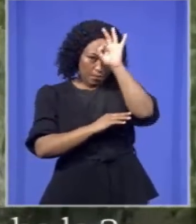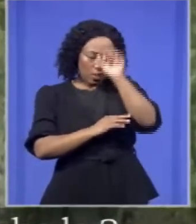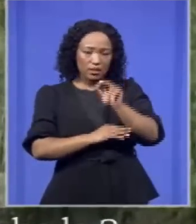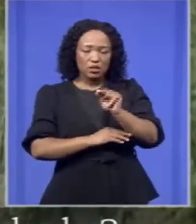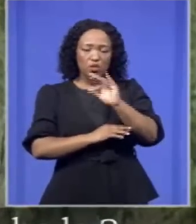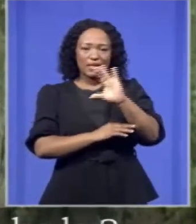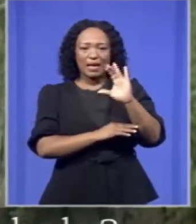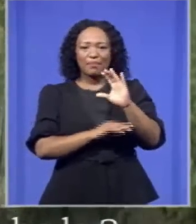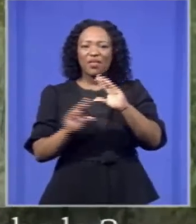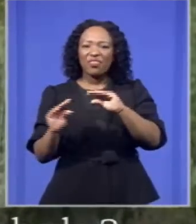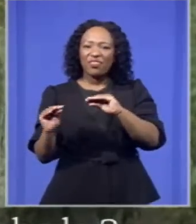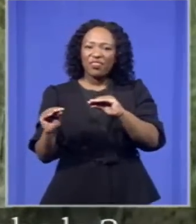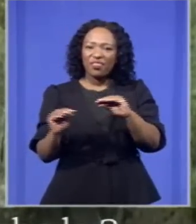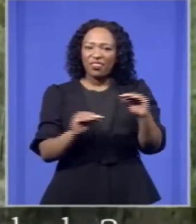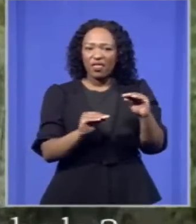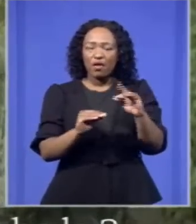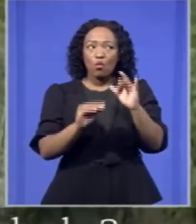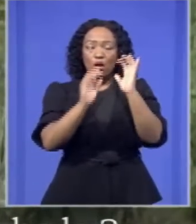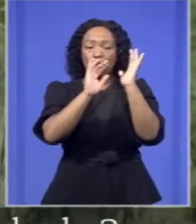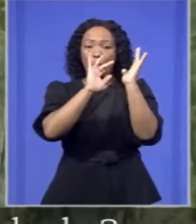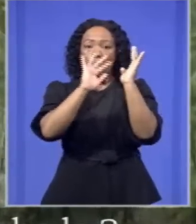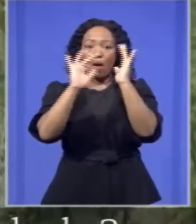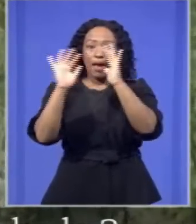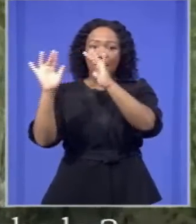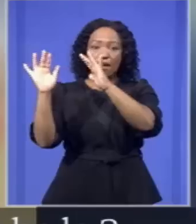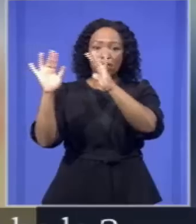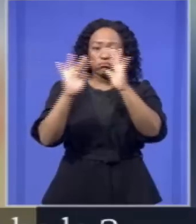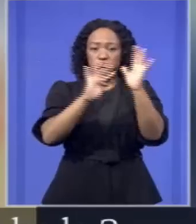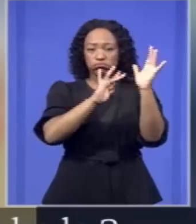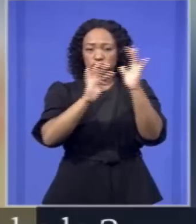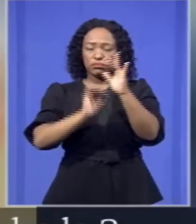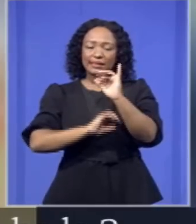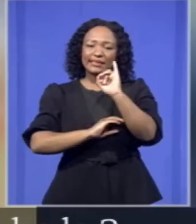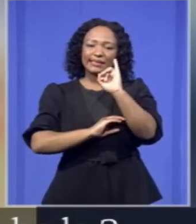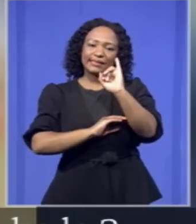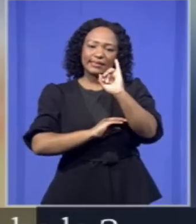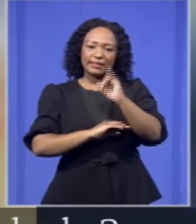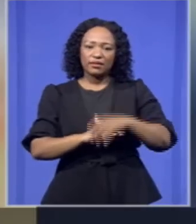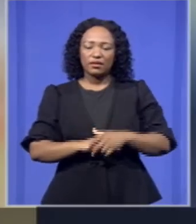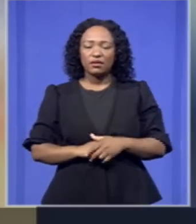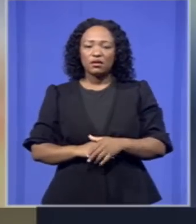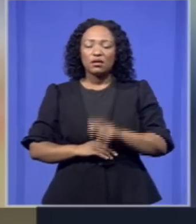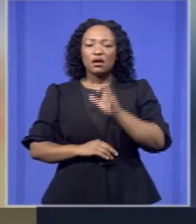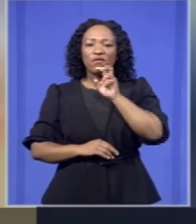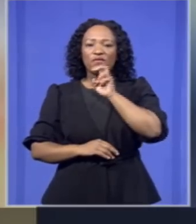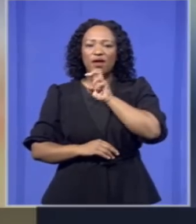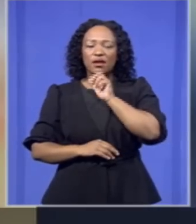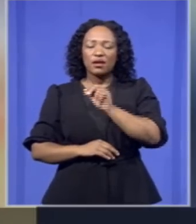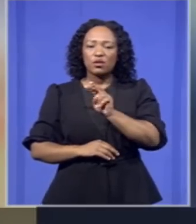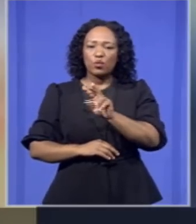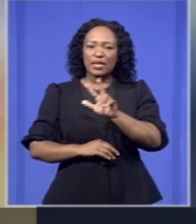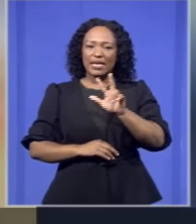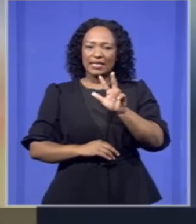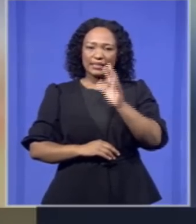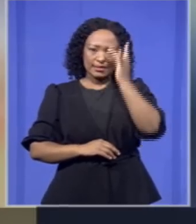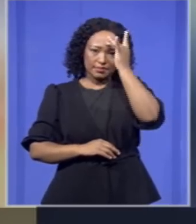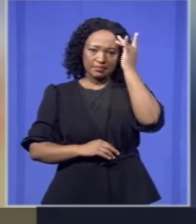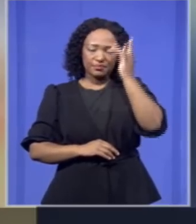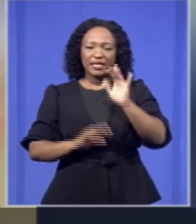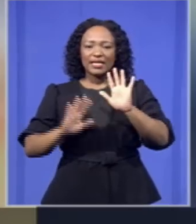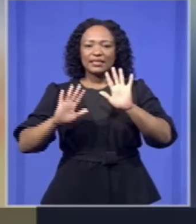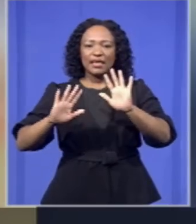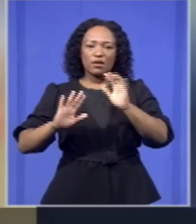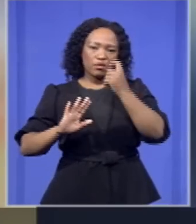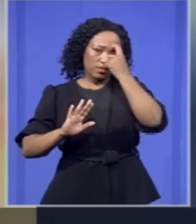lo diegisitswe ke maemo a bosa ao a neng a sa iketla. On Friday, the 28th of March, at approximately 10